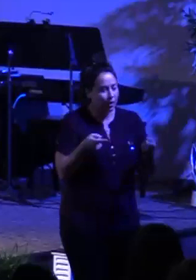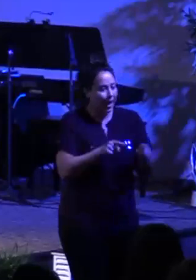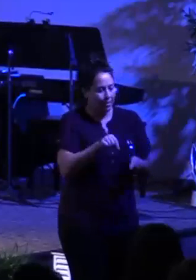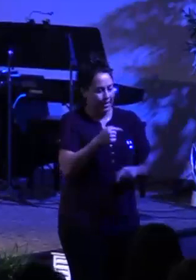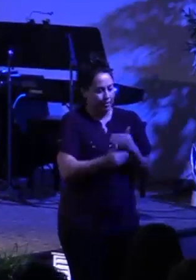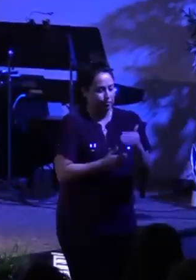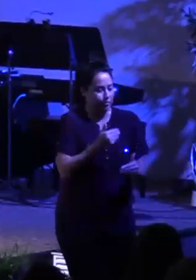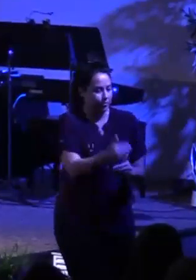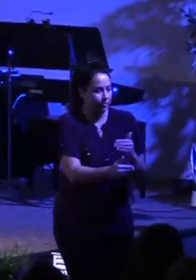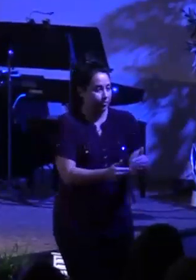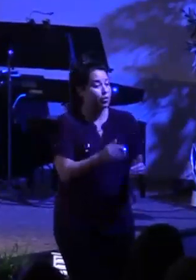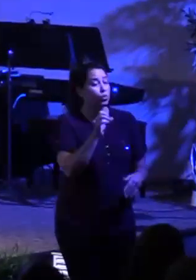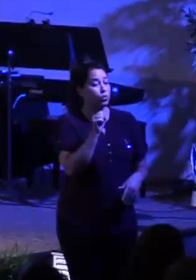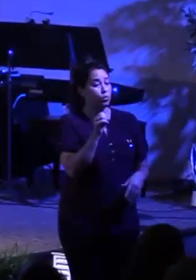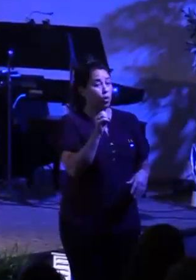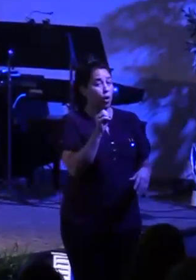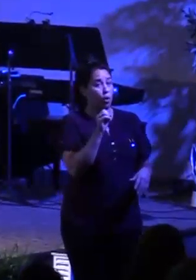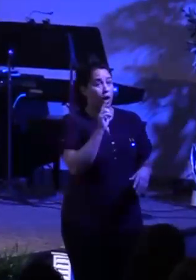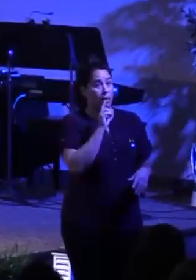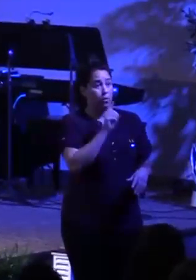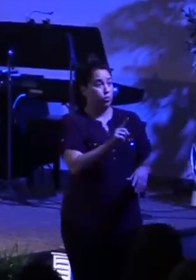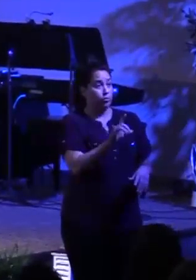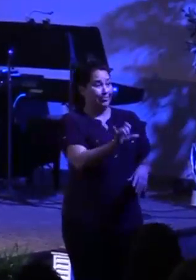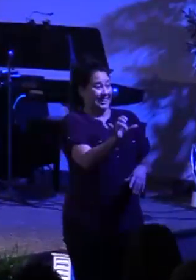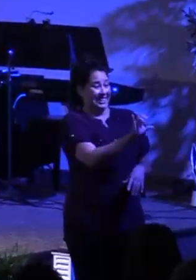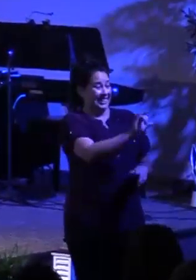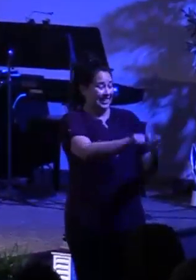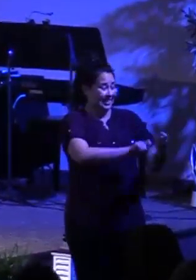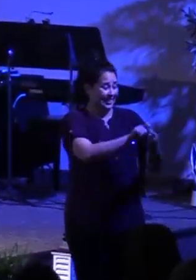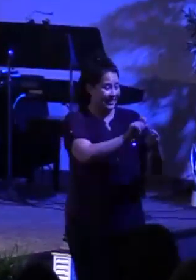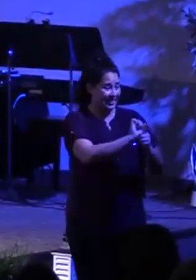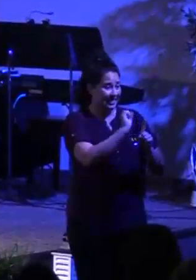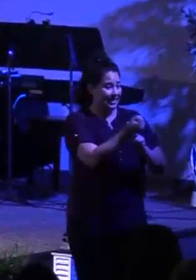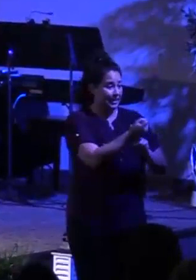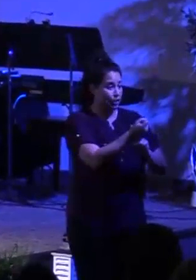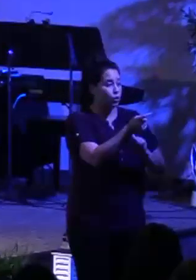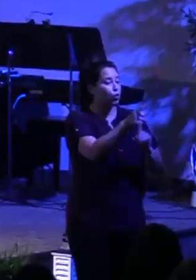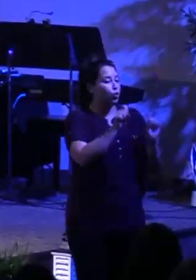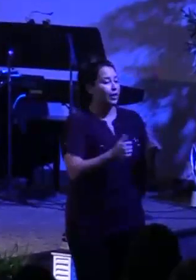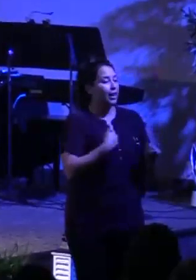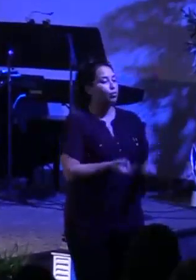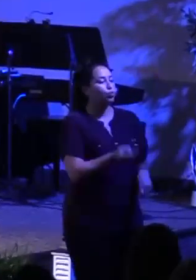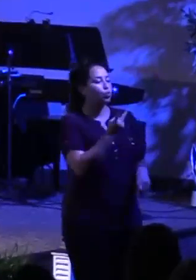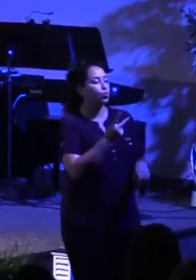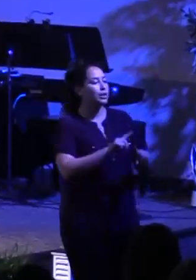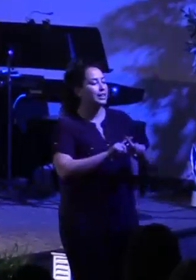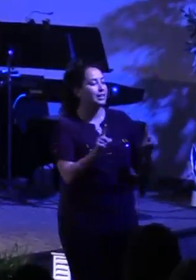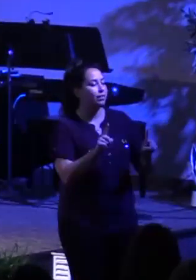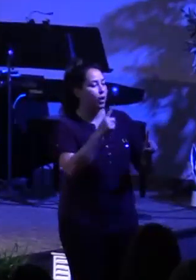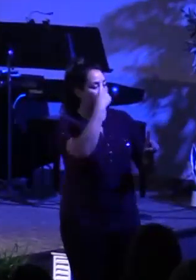You see, basically, the same exact situation interpreted two different ways. One